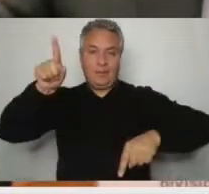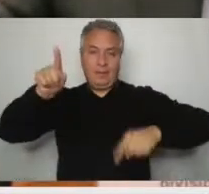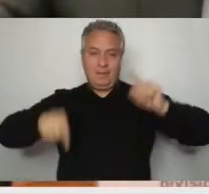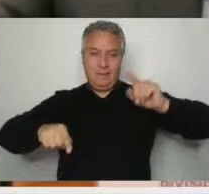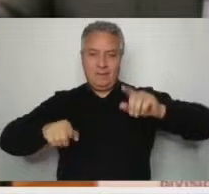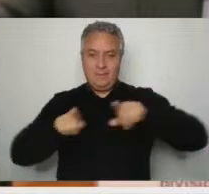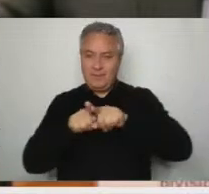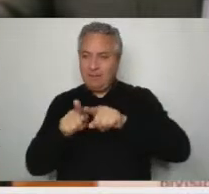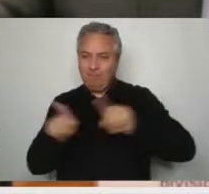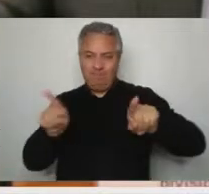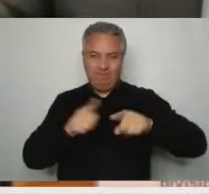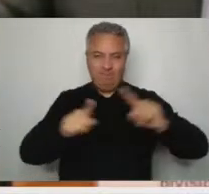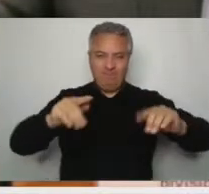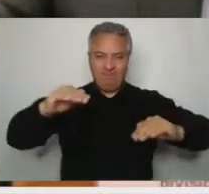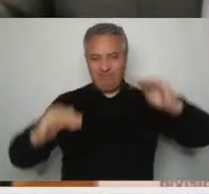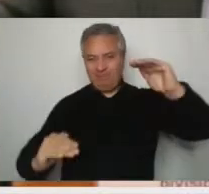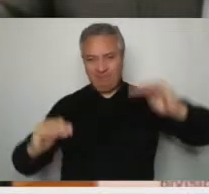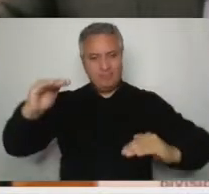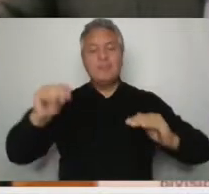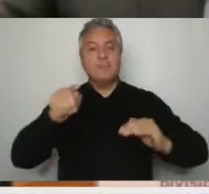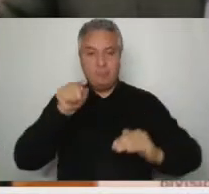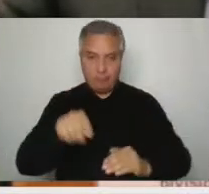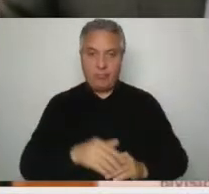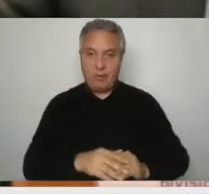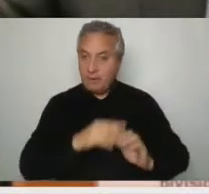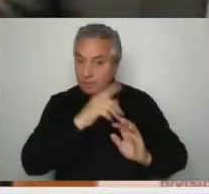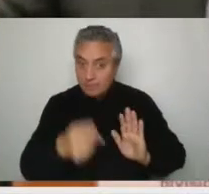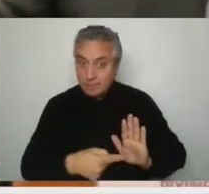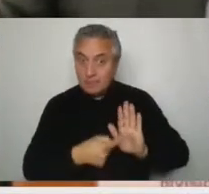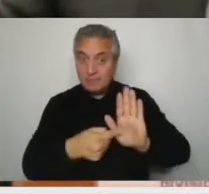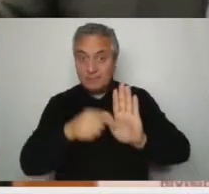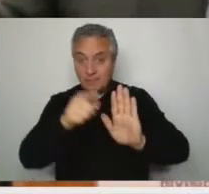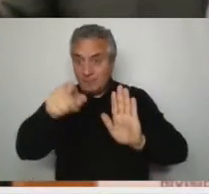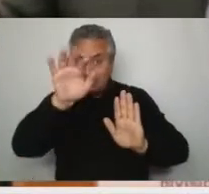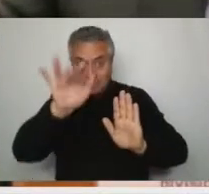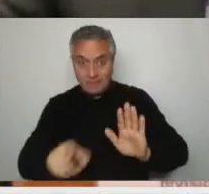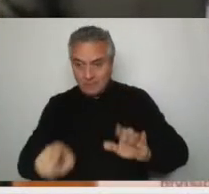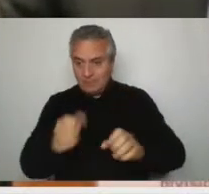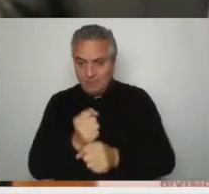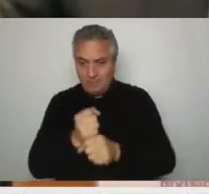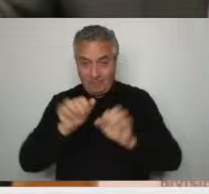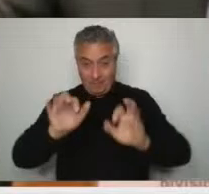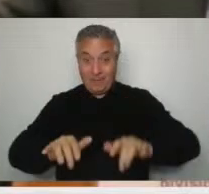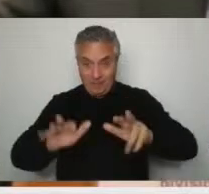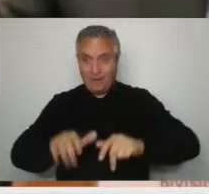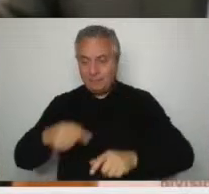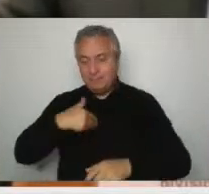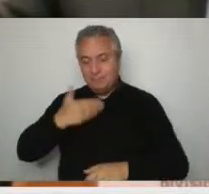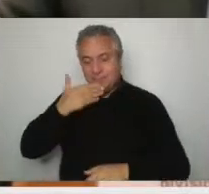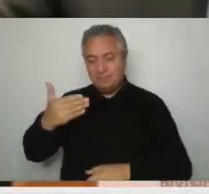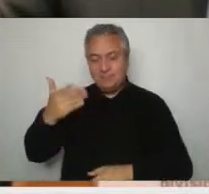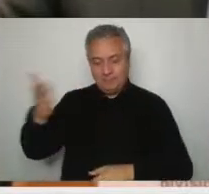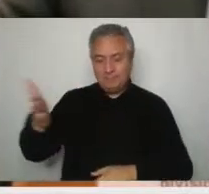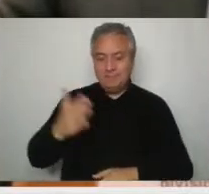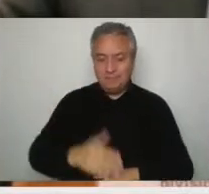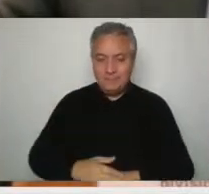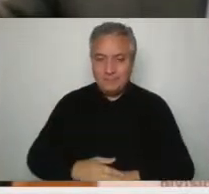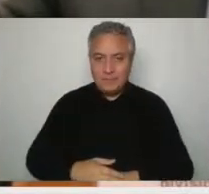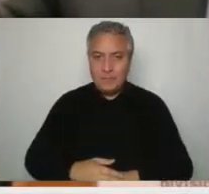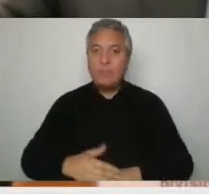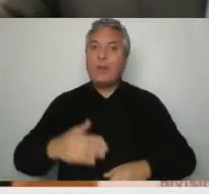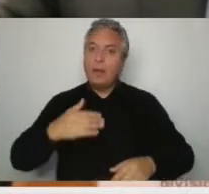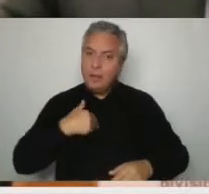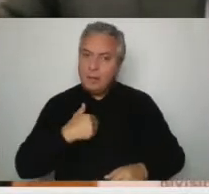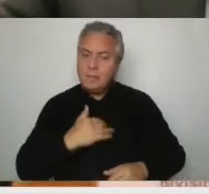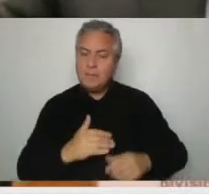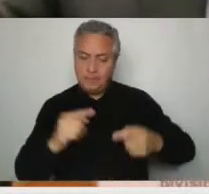Figueroa and Javier Jaca for their contributions to this presentation. And the main messages that I would like to share